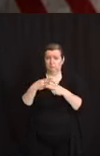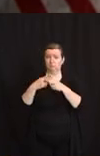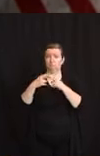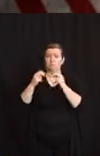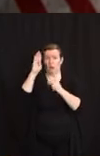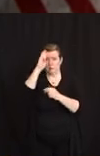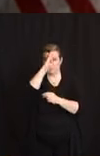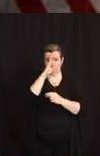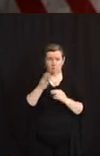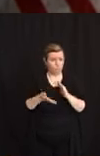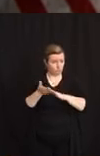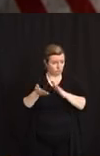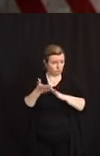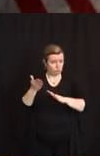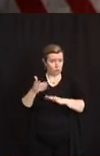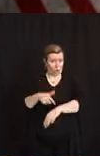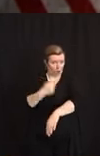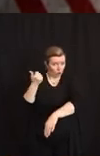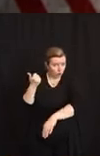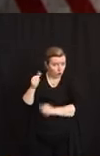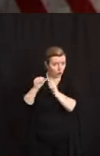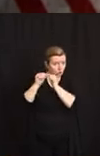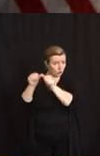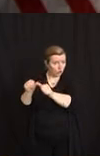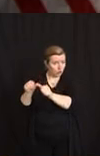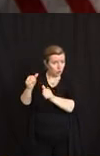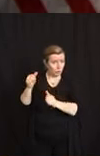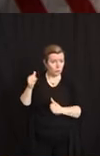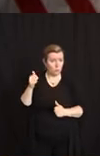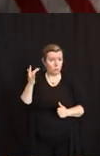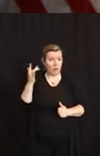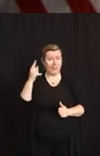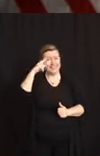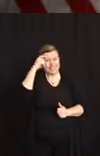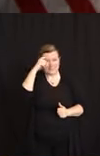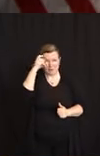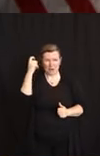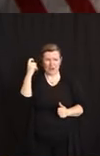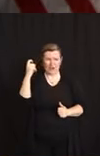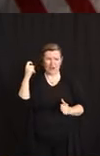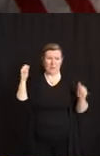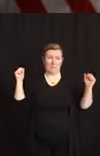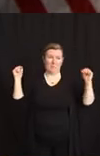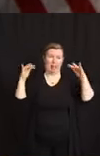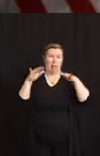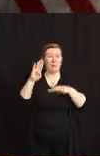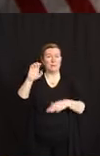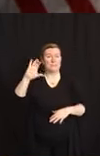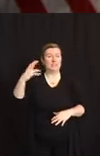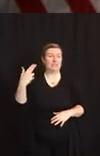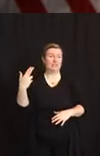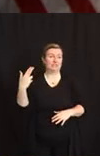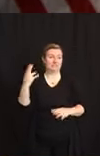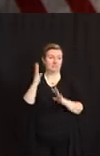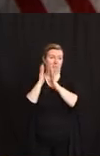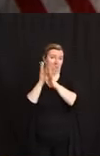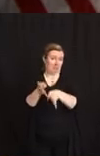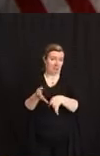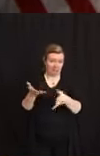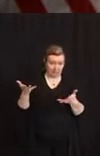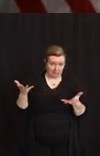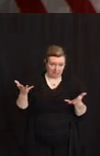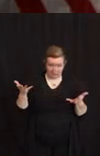potentially allow for the summer season to begin with some sense of normalcy? A surge facility would give local officials some degree of confidence that they